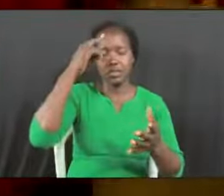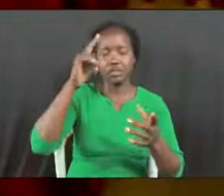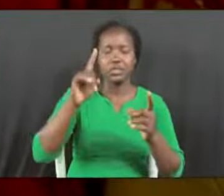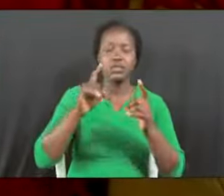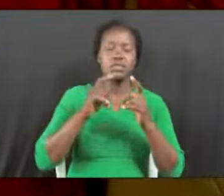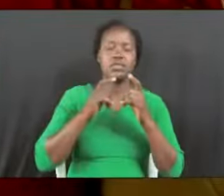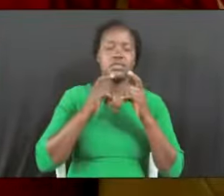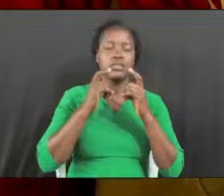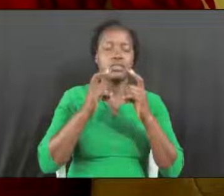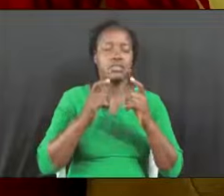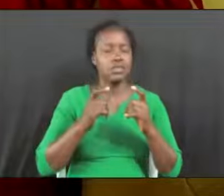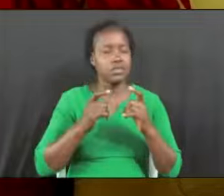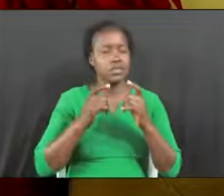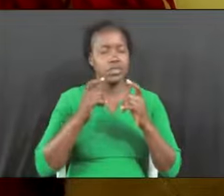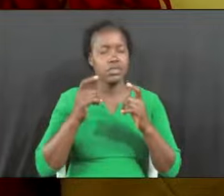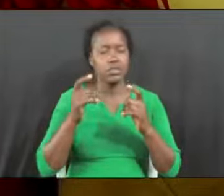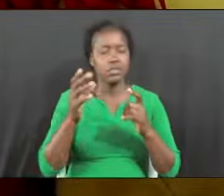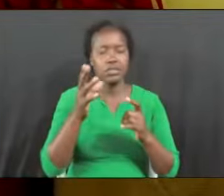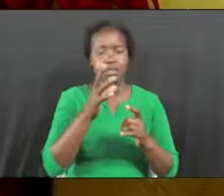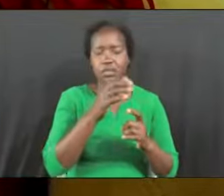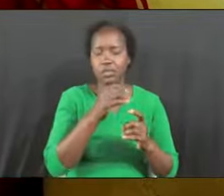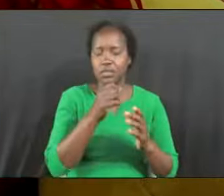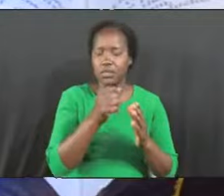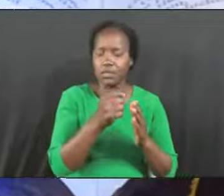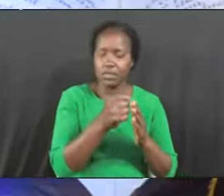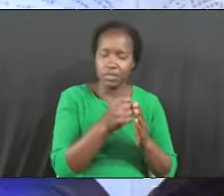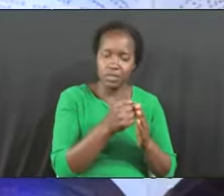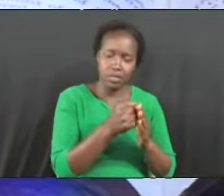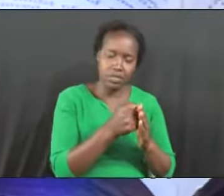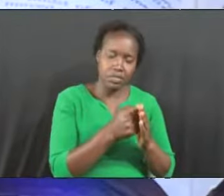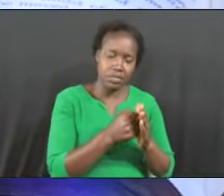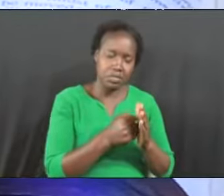atonement for sin,